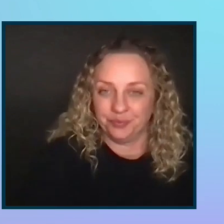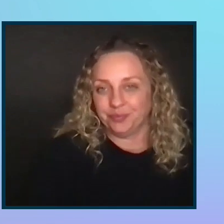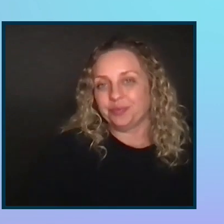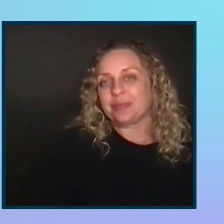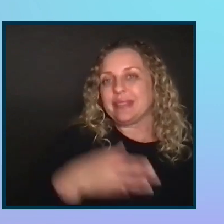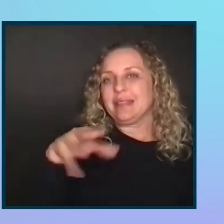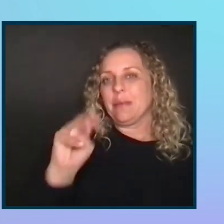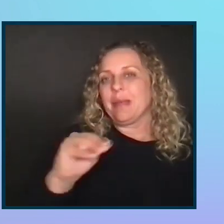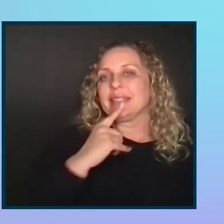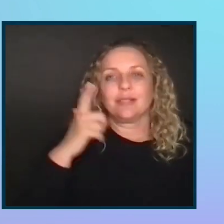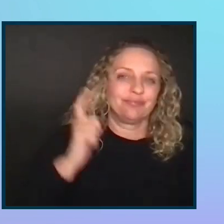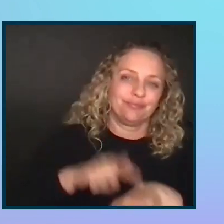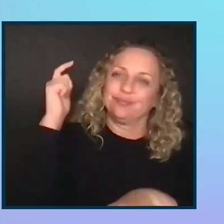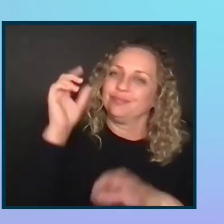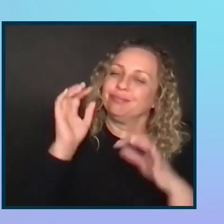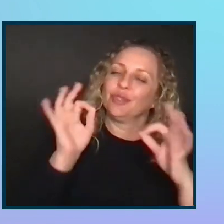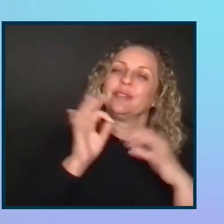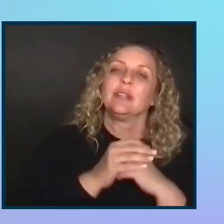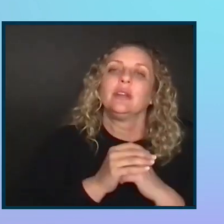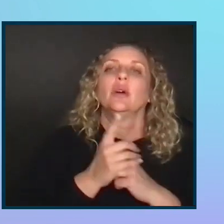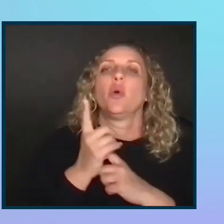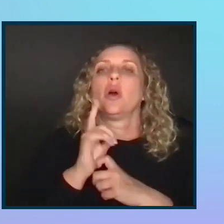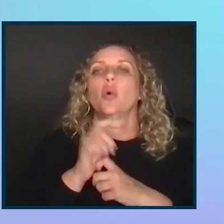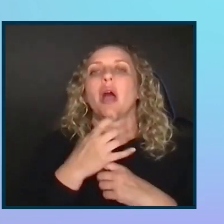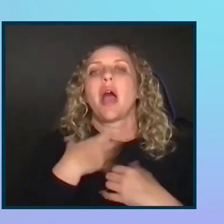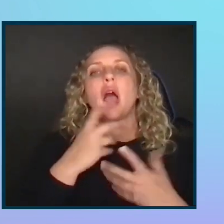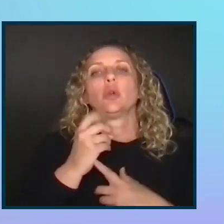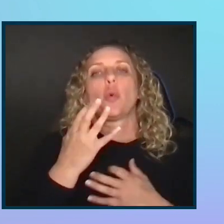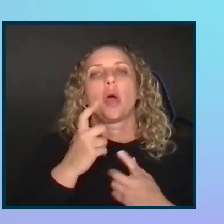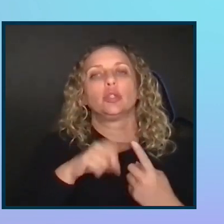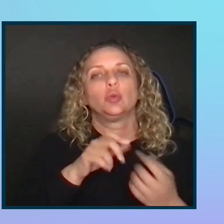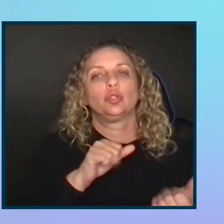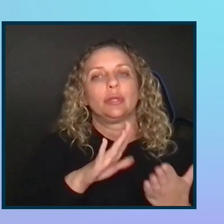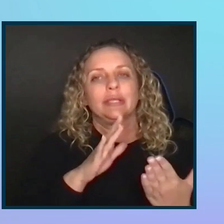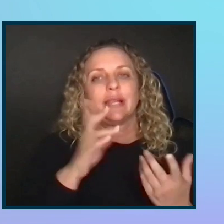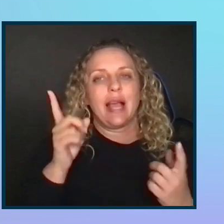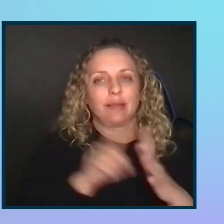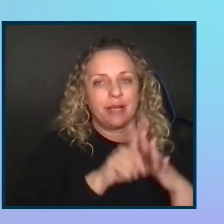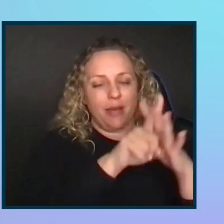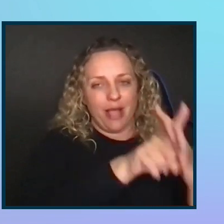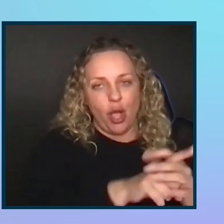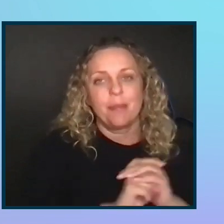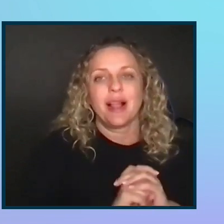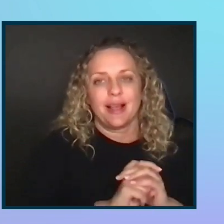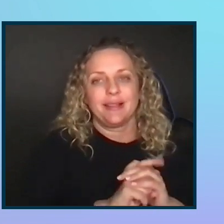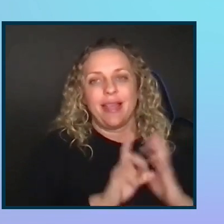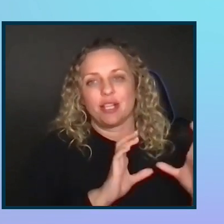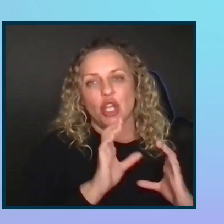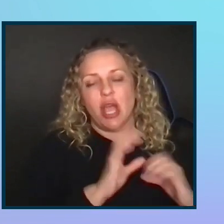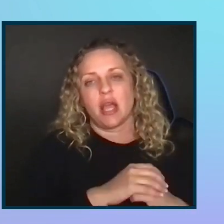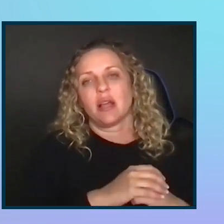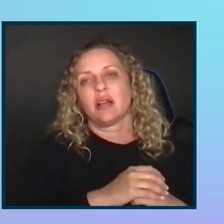does put us right at time. One question that I do want to address that has been coming up a lot in the chat has